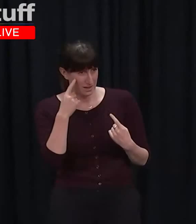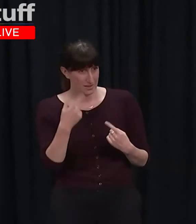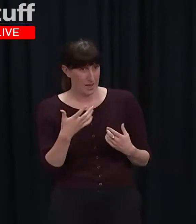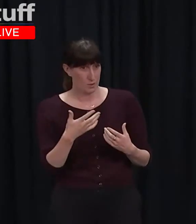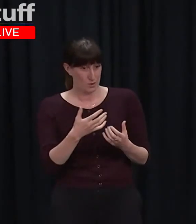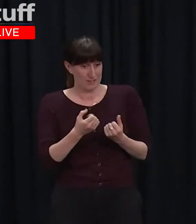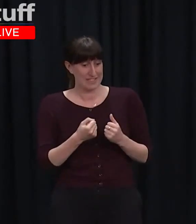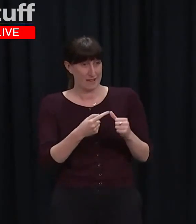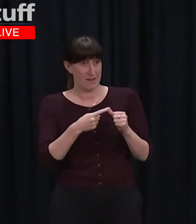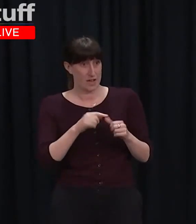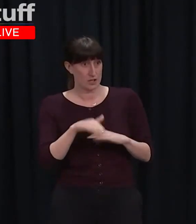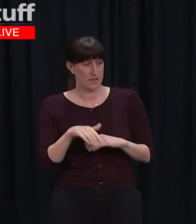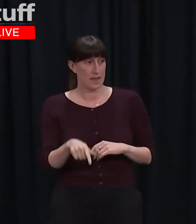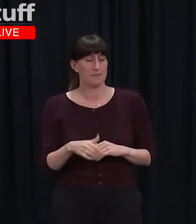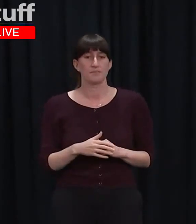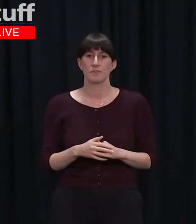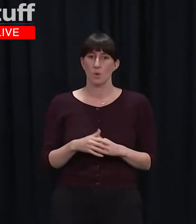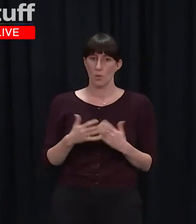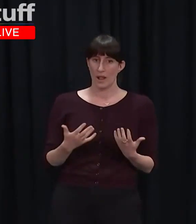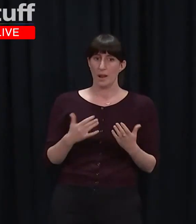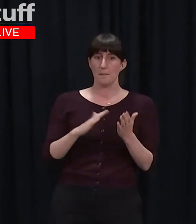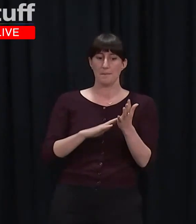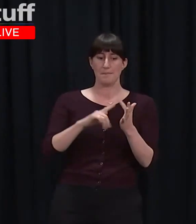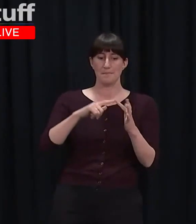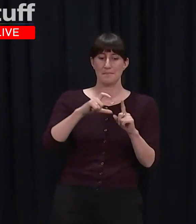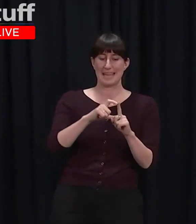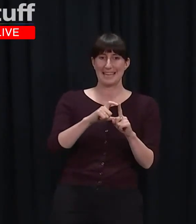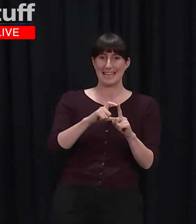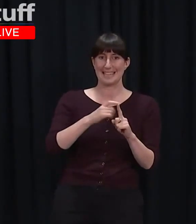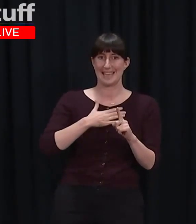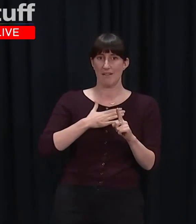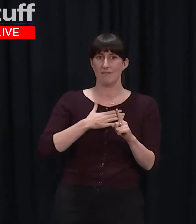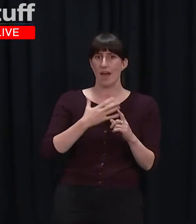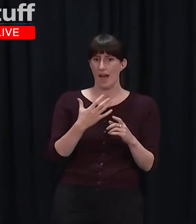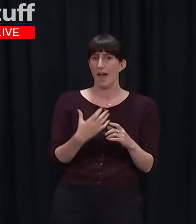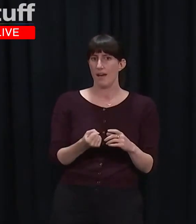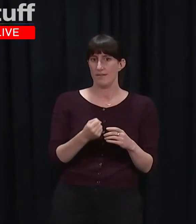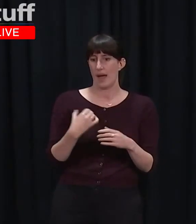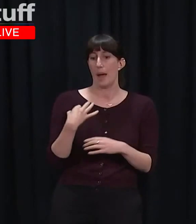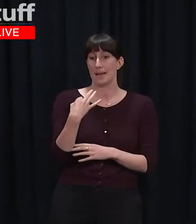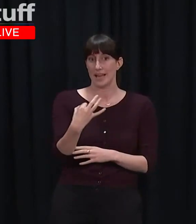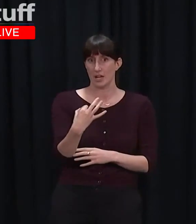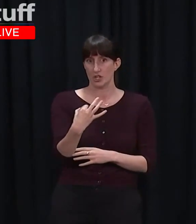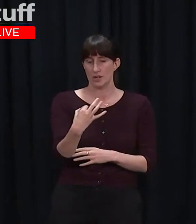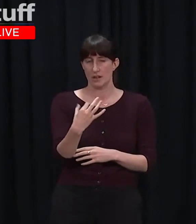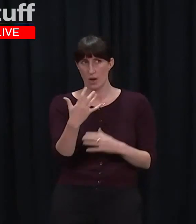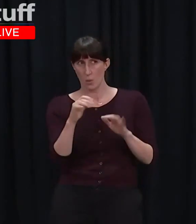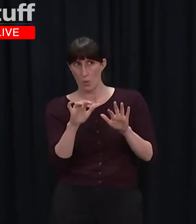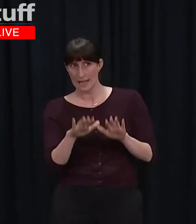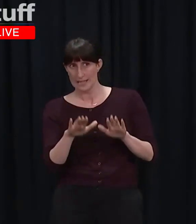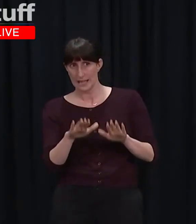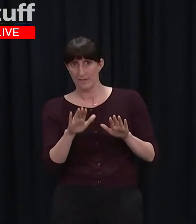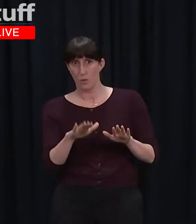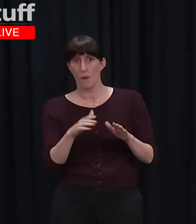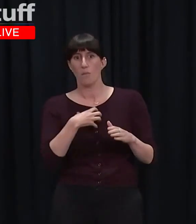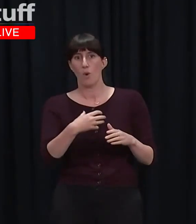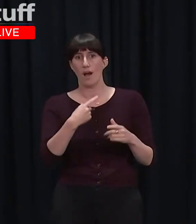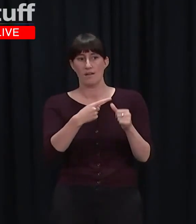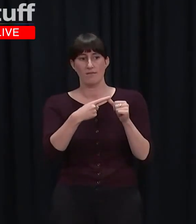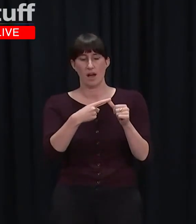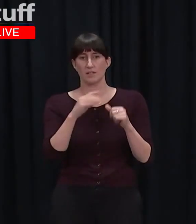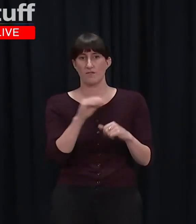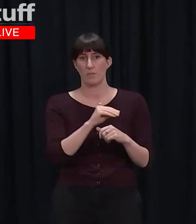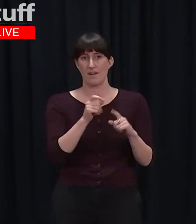the application and the data from Pfizer. They're looking at that. In parallel, our CV tag is looking at